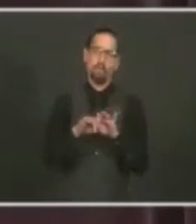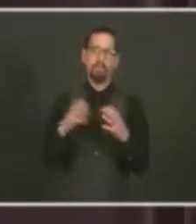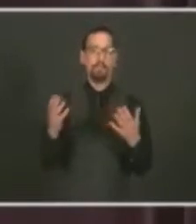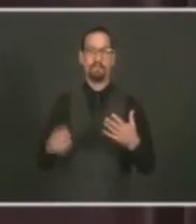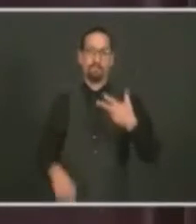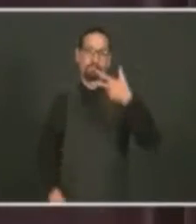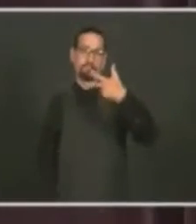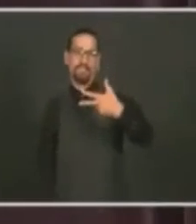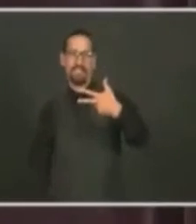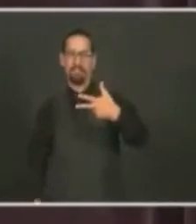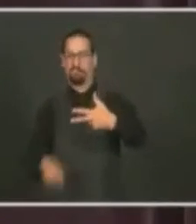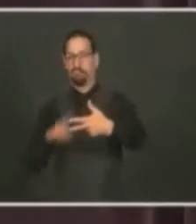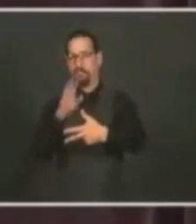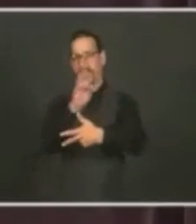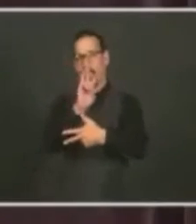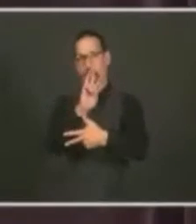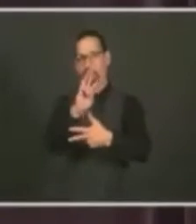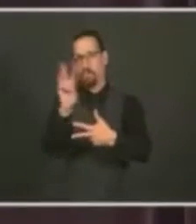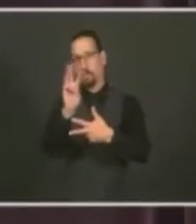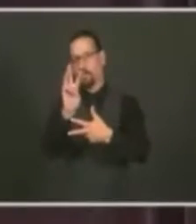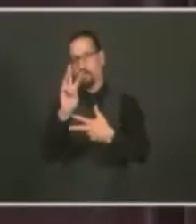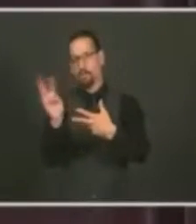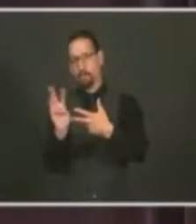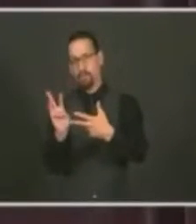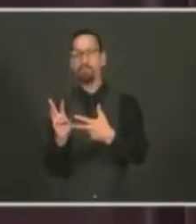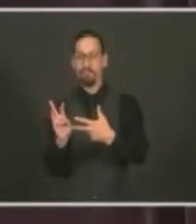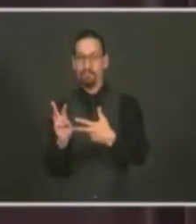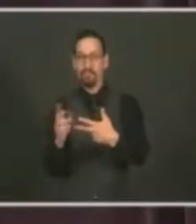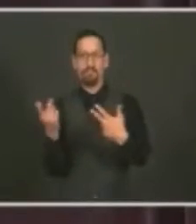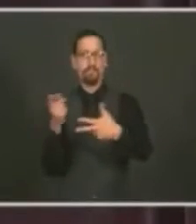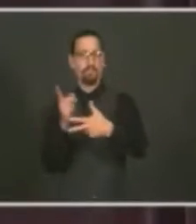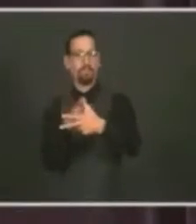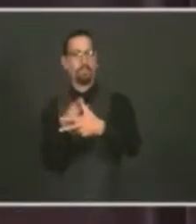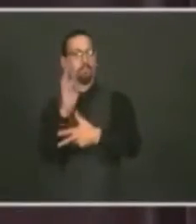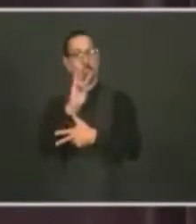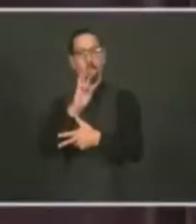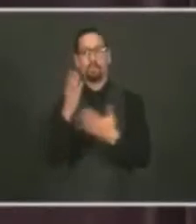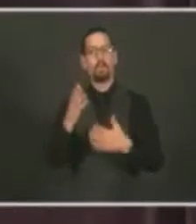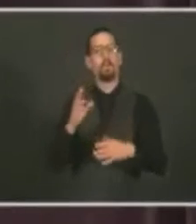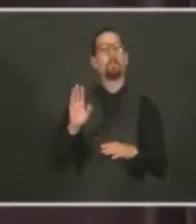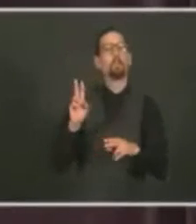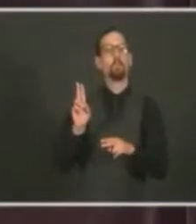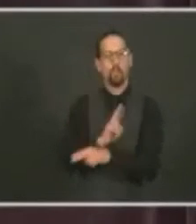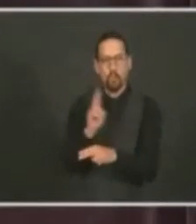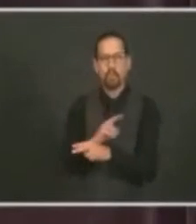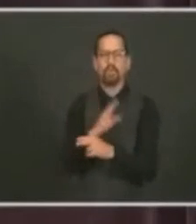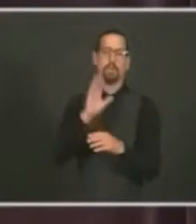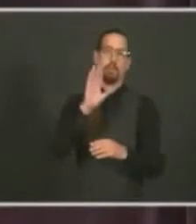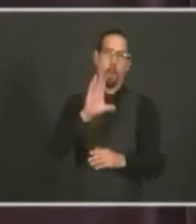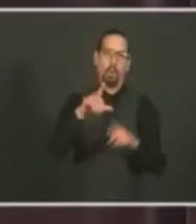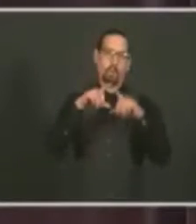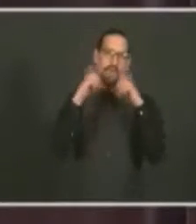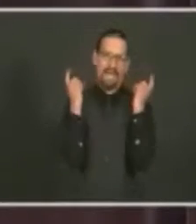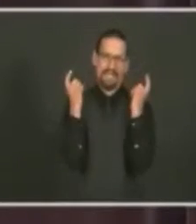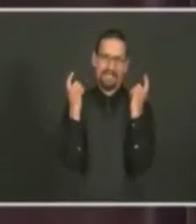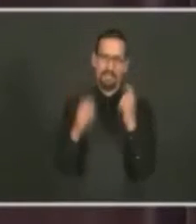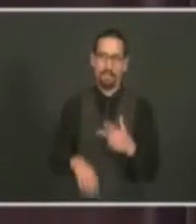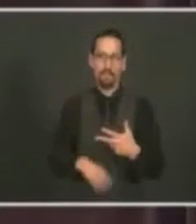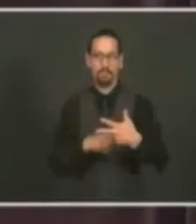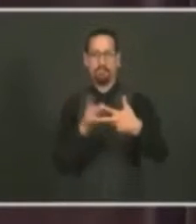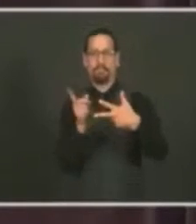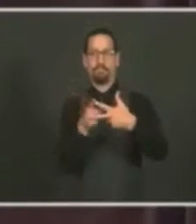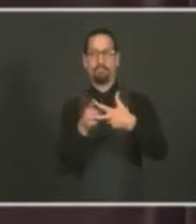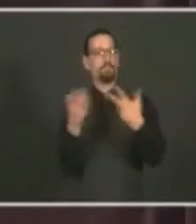and then and beyond. We need you to wear your mask, wash your hands, and watch